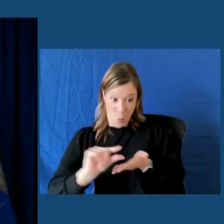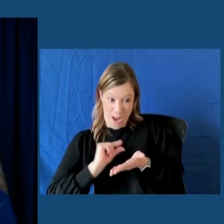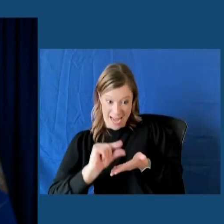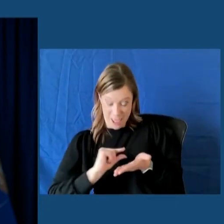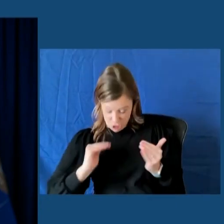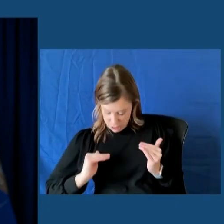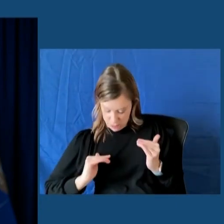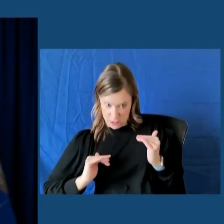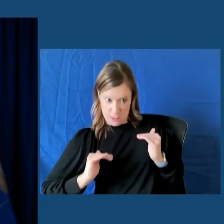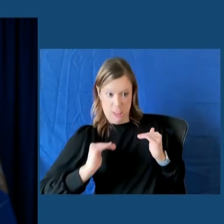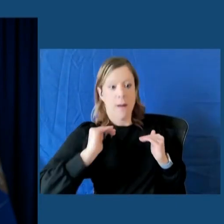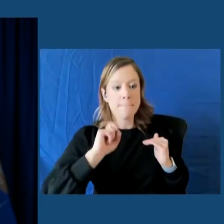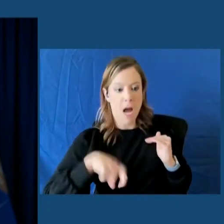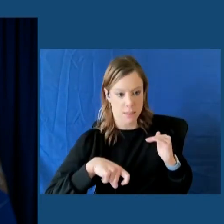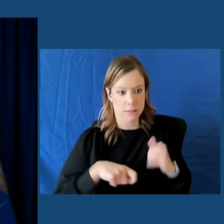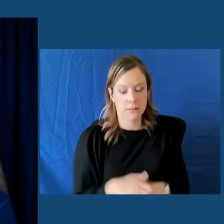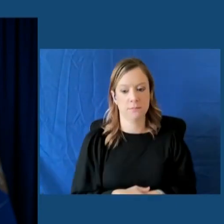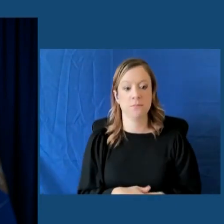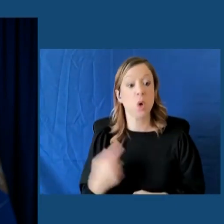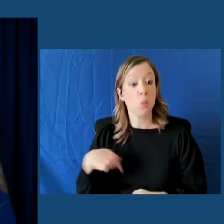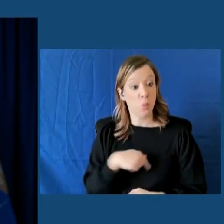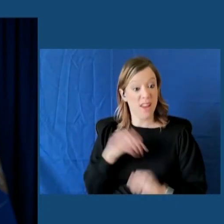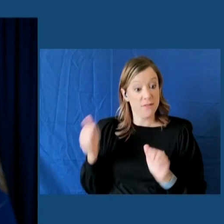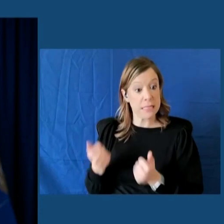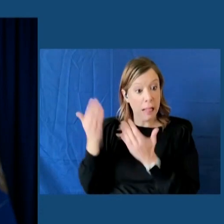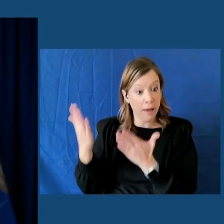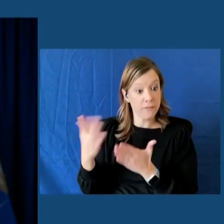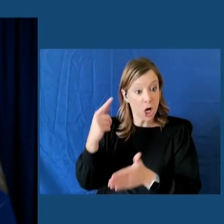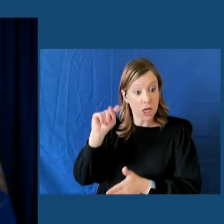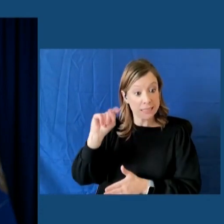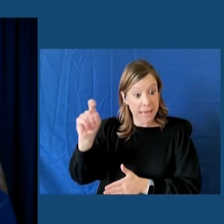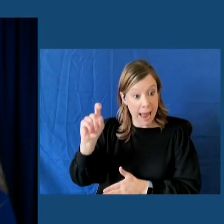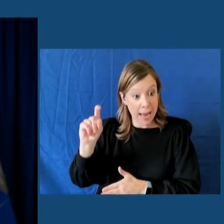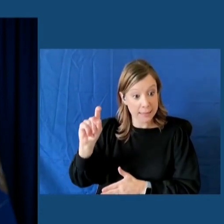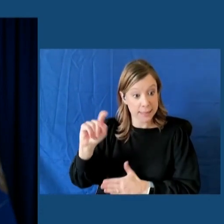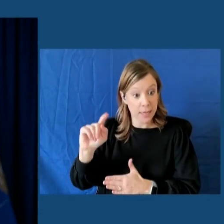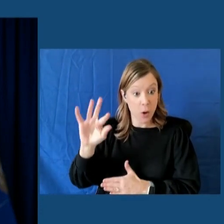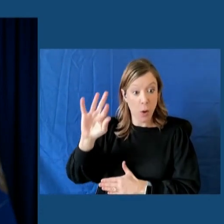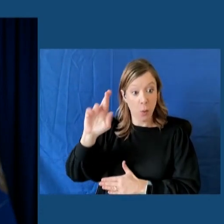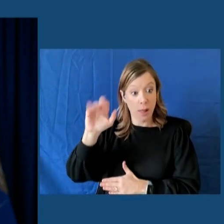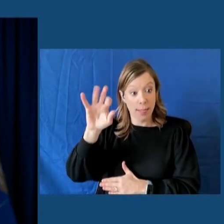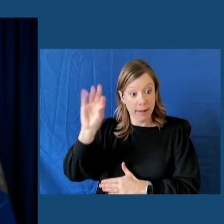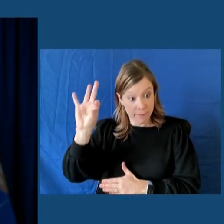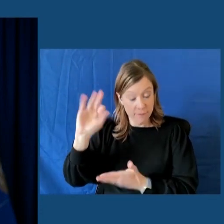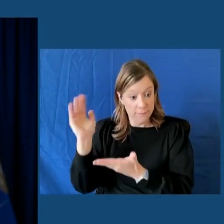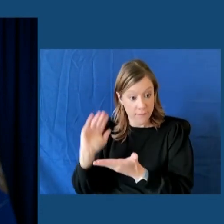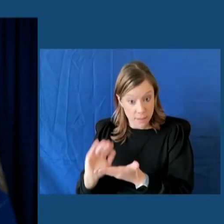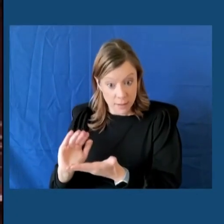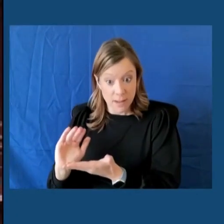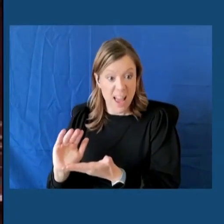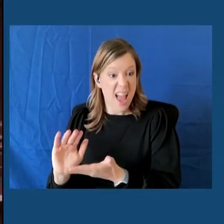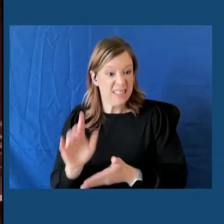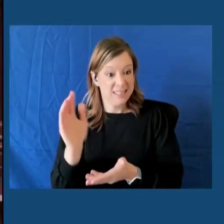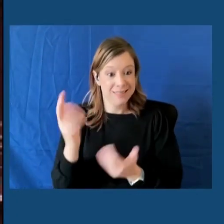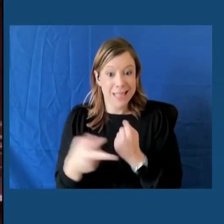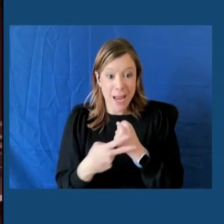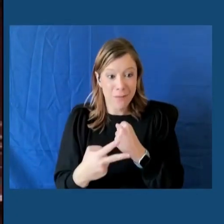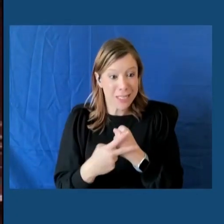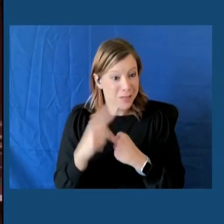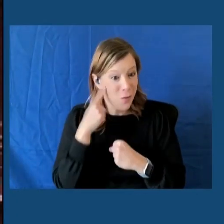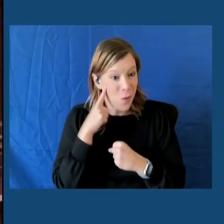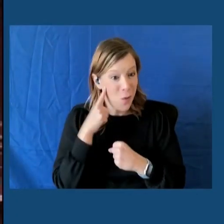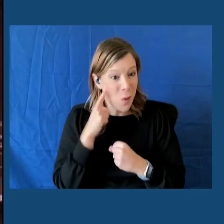We delivered tax relief and utility savings to millions of low and middle class New Yorkers, and we